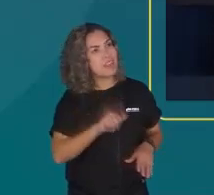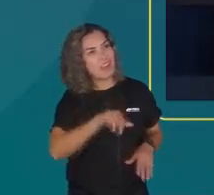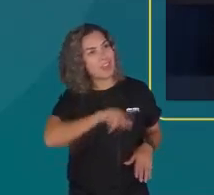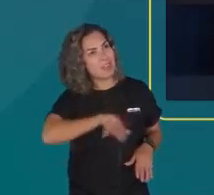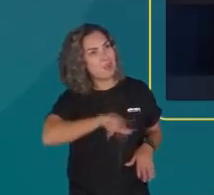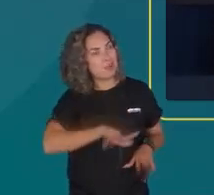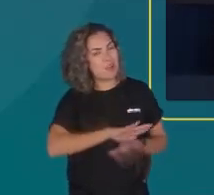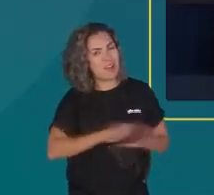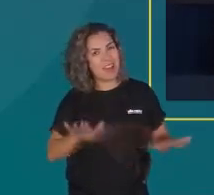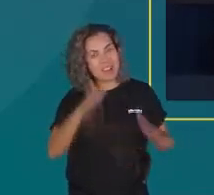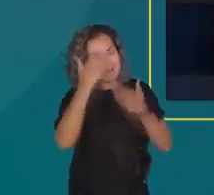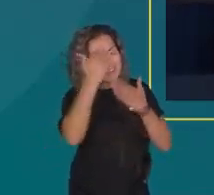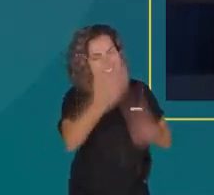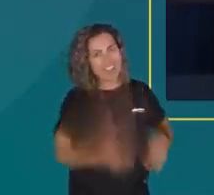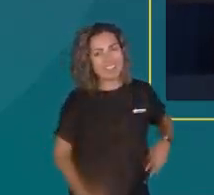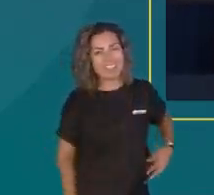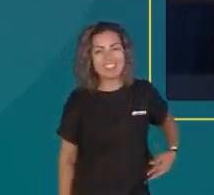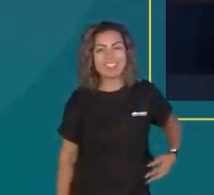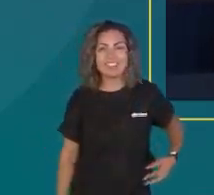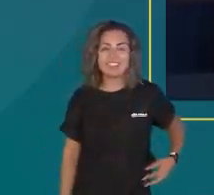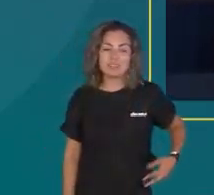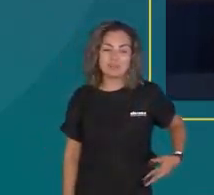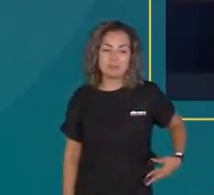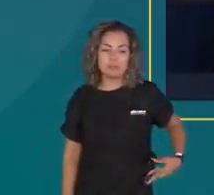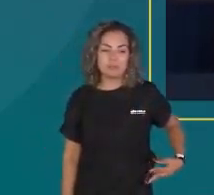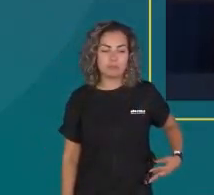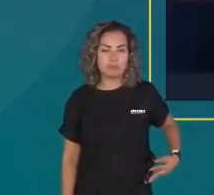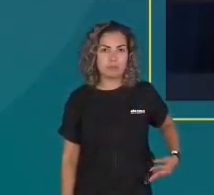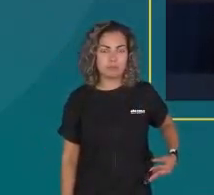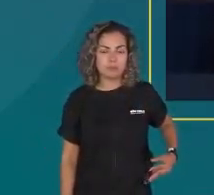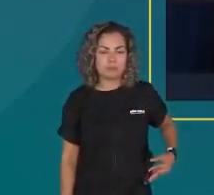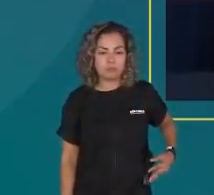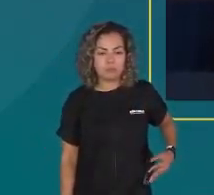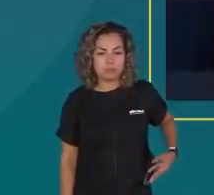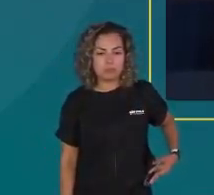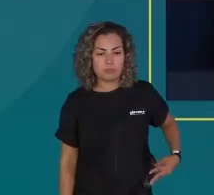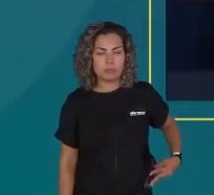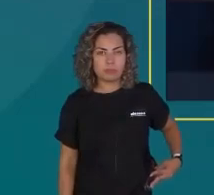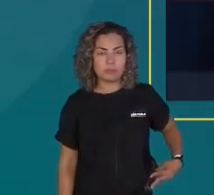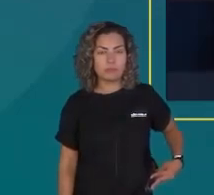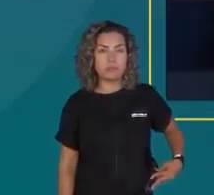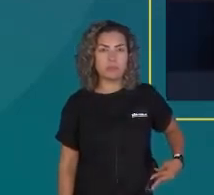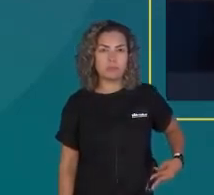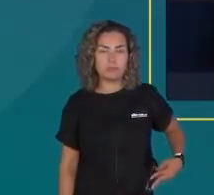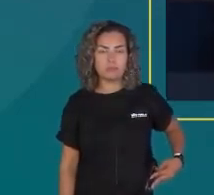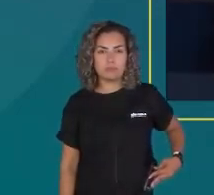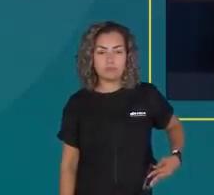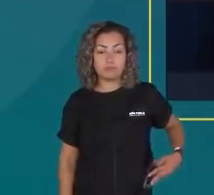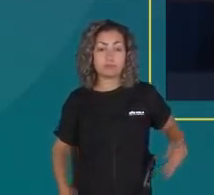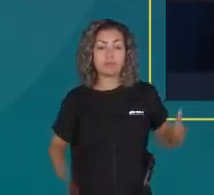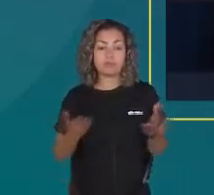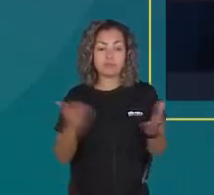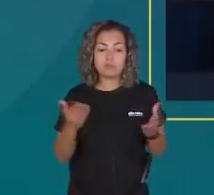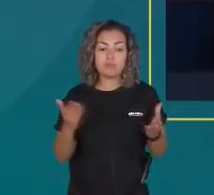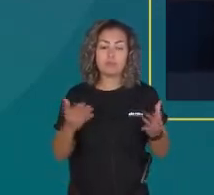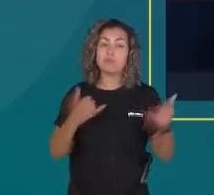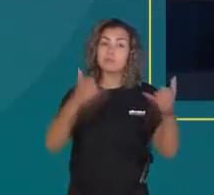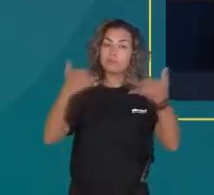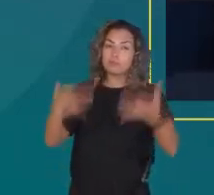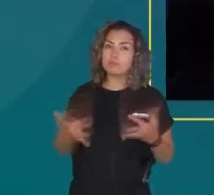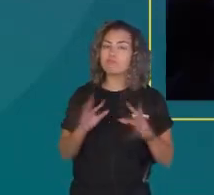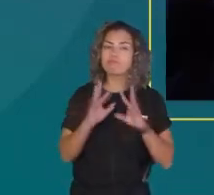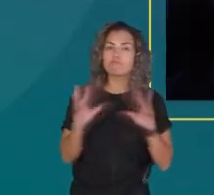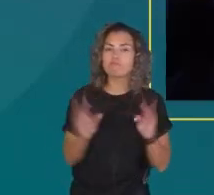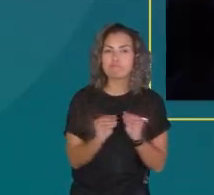now turn to Austin. Let us now turn to the United States and really get the final word here from Austin by